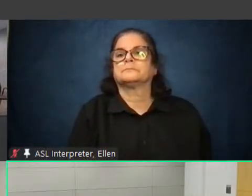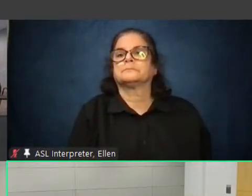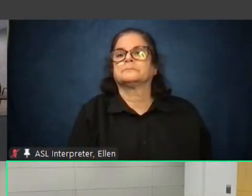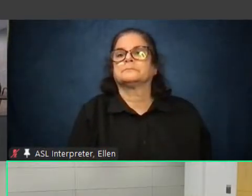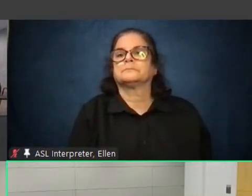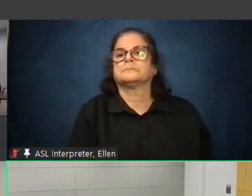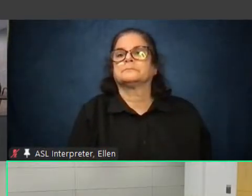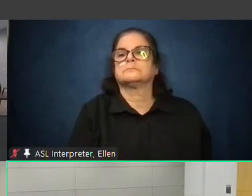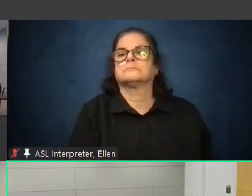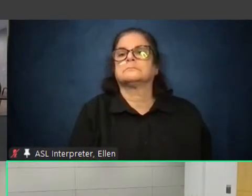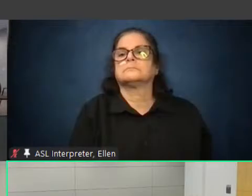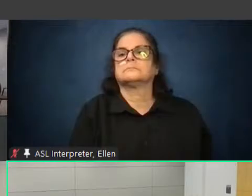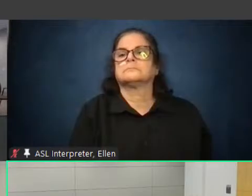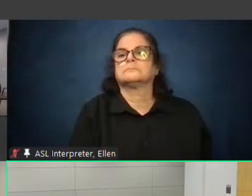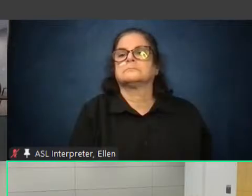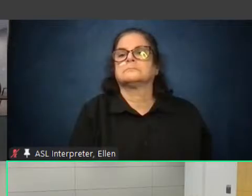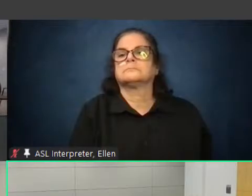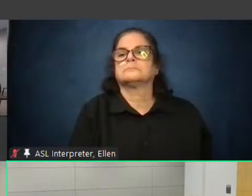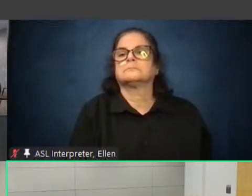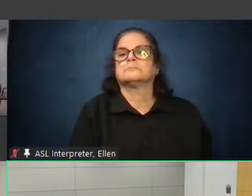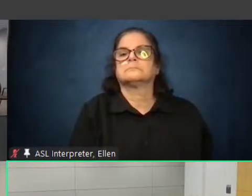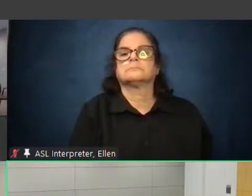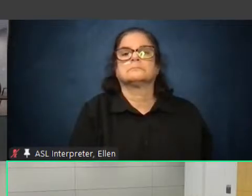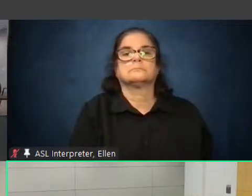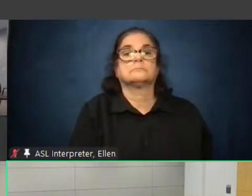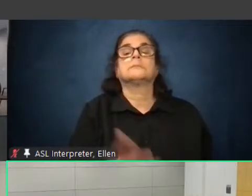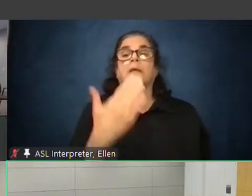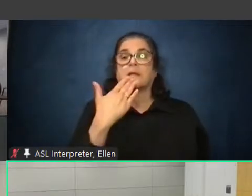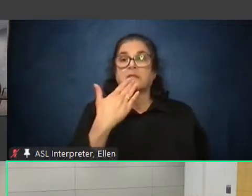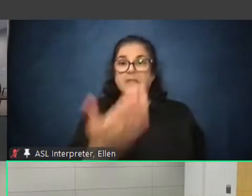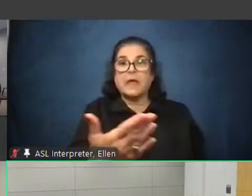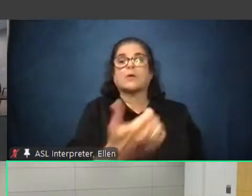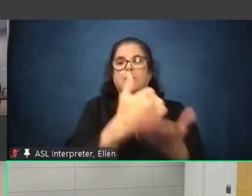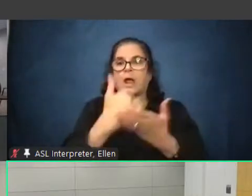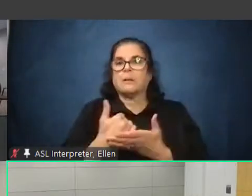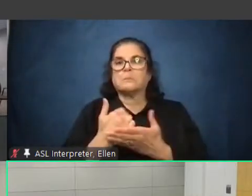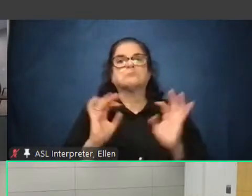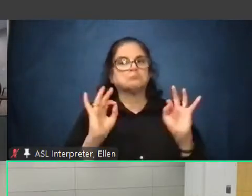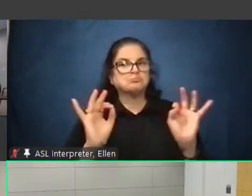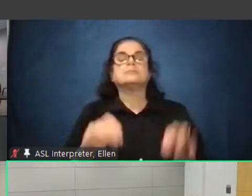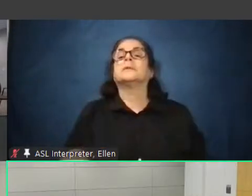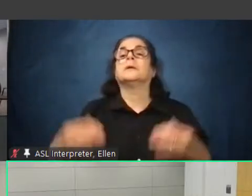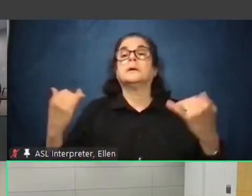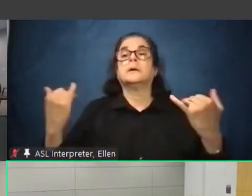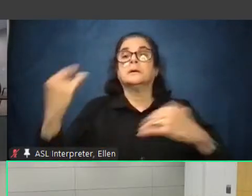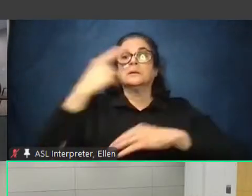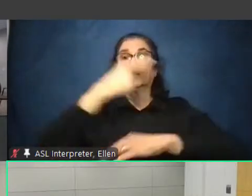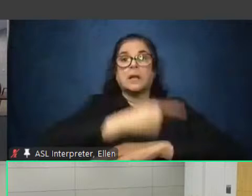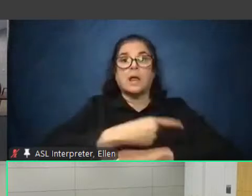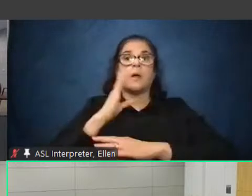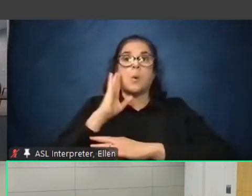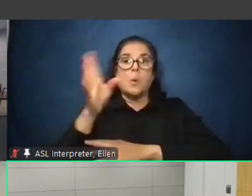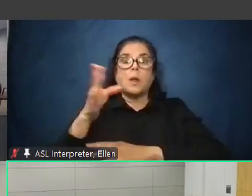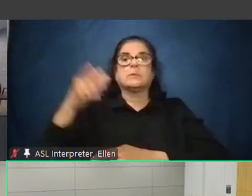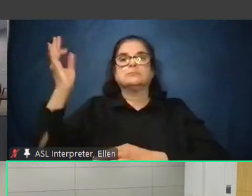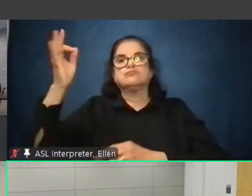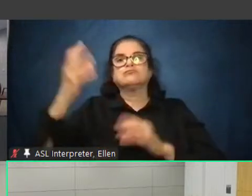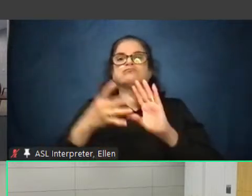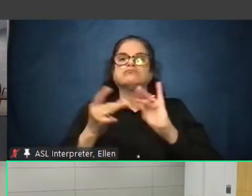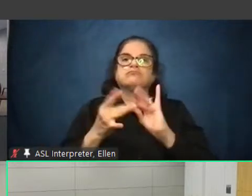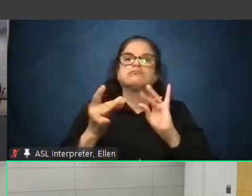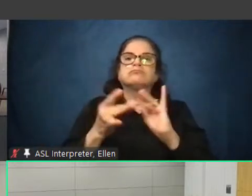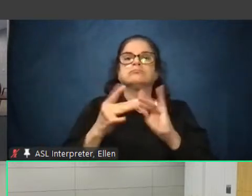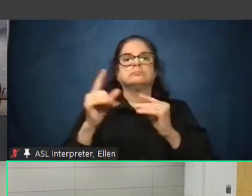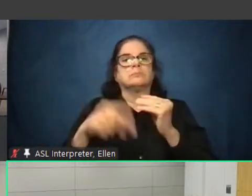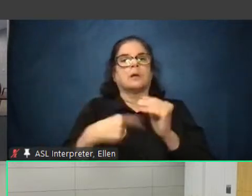Yes, it's upset. Okay, great. Thank you for your help. So today I'm going to be providing a status update on